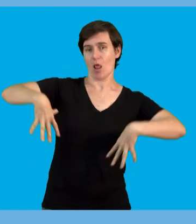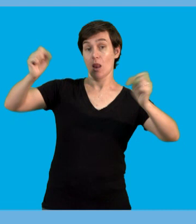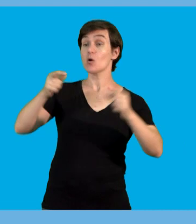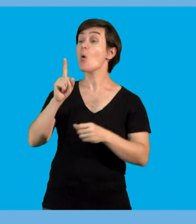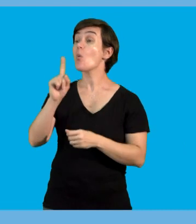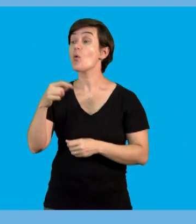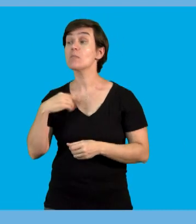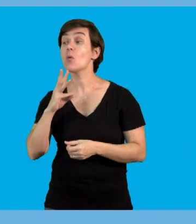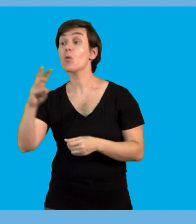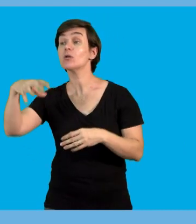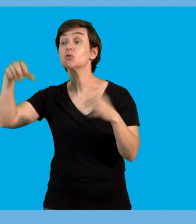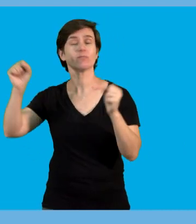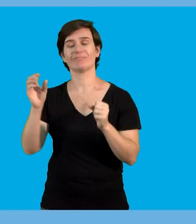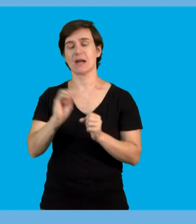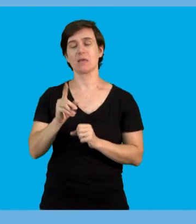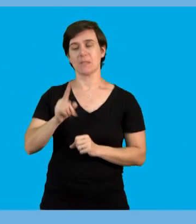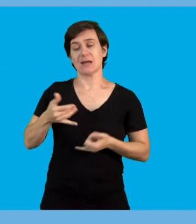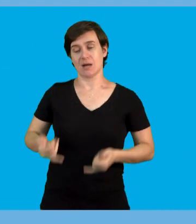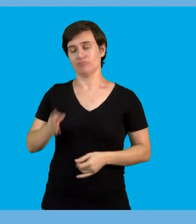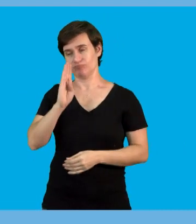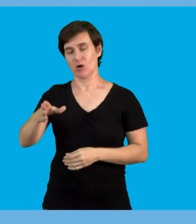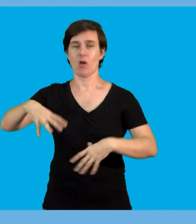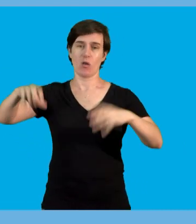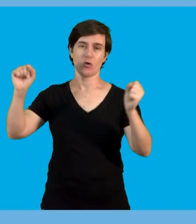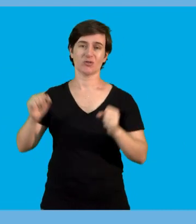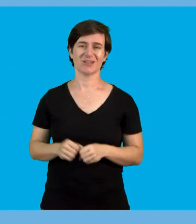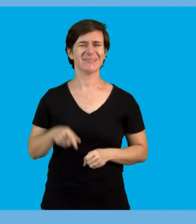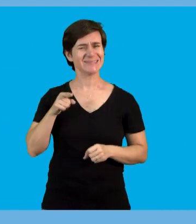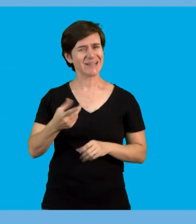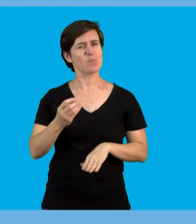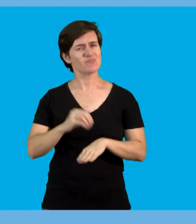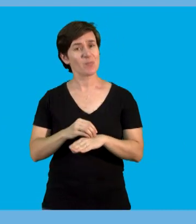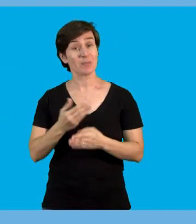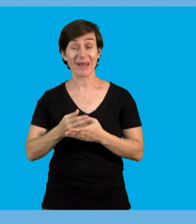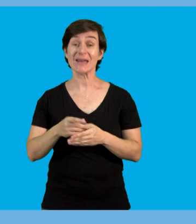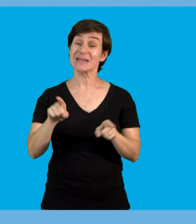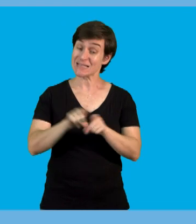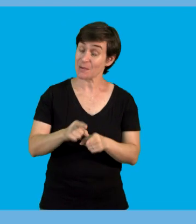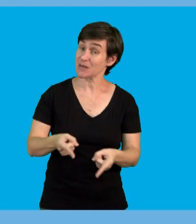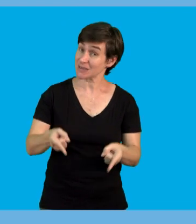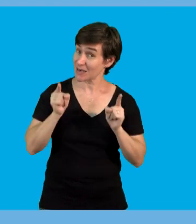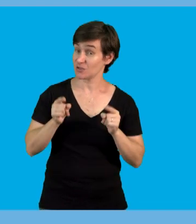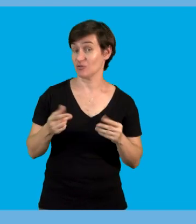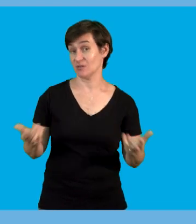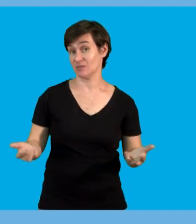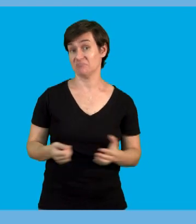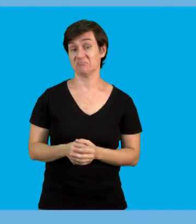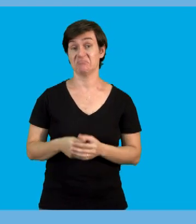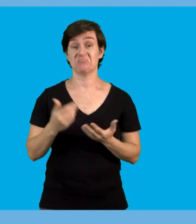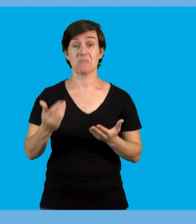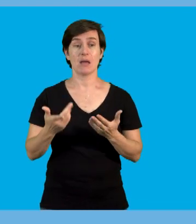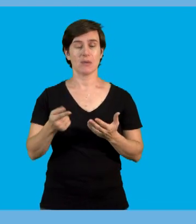instituted without even warning. This is not only inconvenient, but can also be dangerous. For